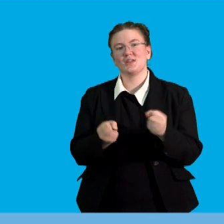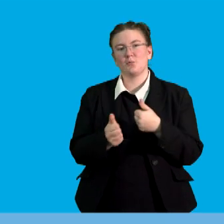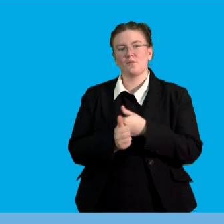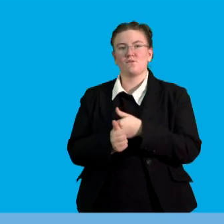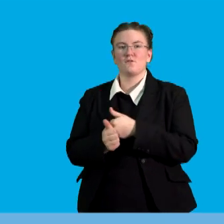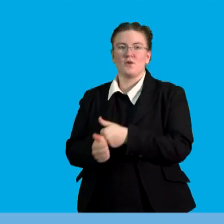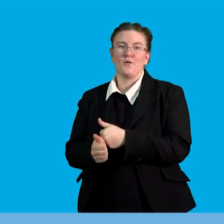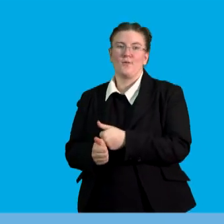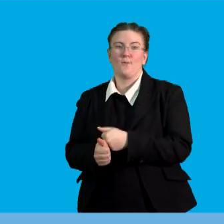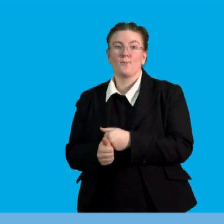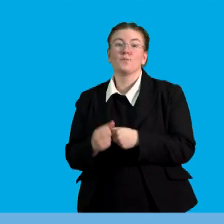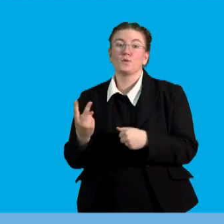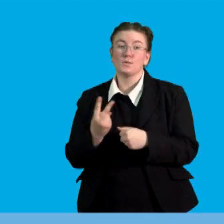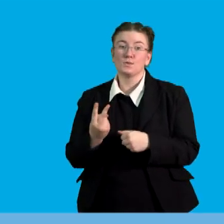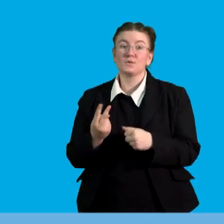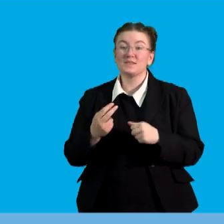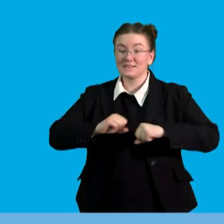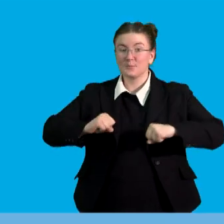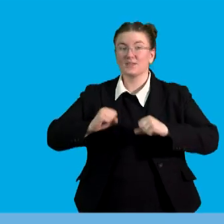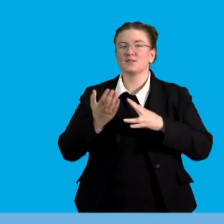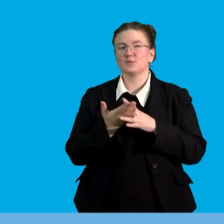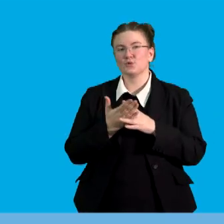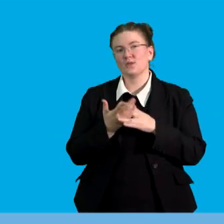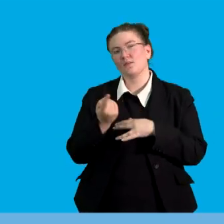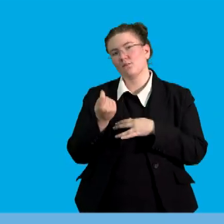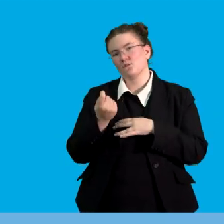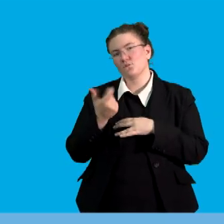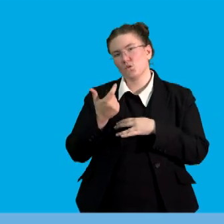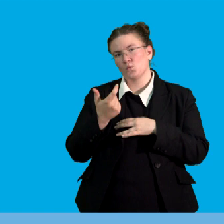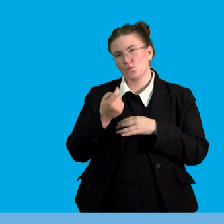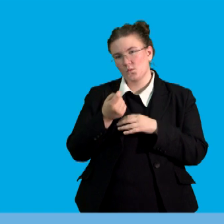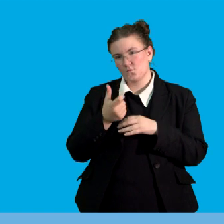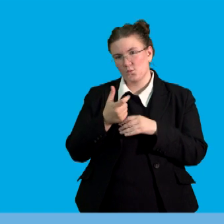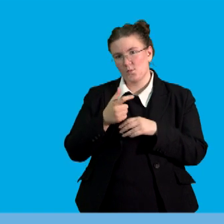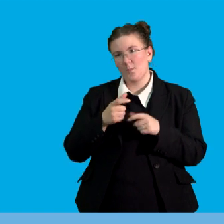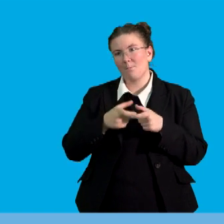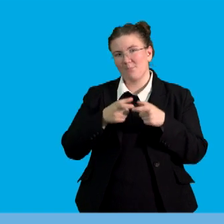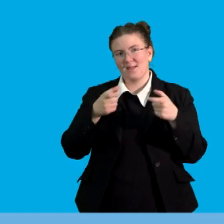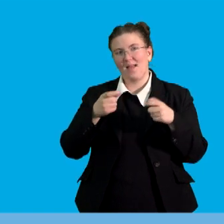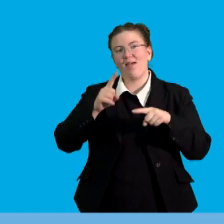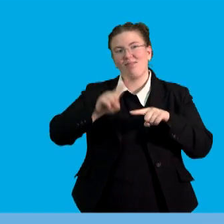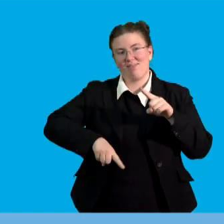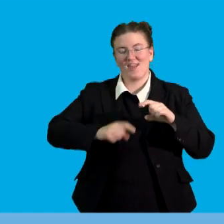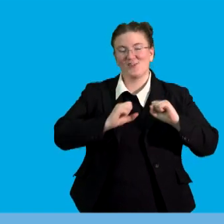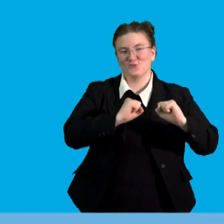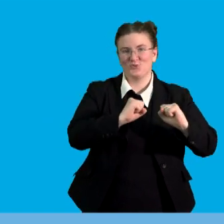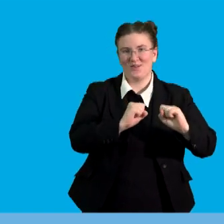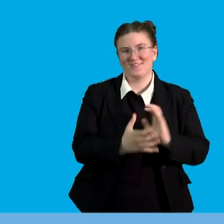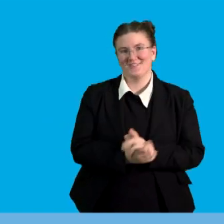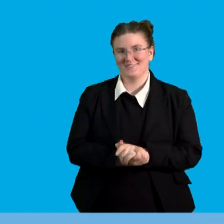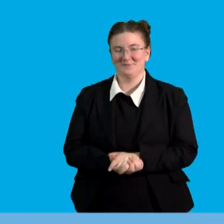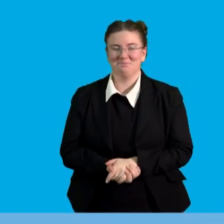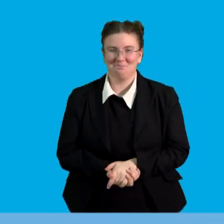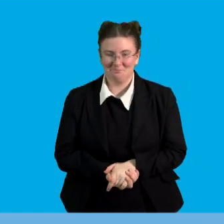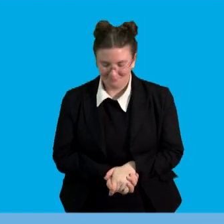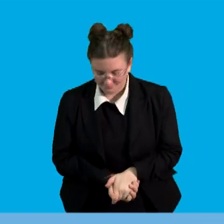in, and the spaces between the particles is slightly larger or slightly bigger than the spaces in